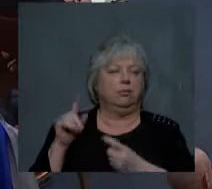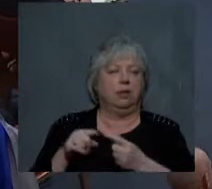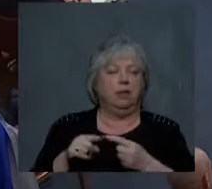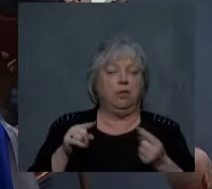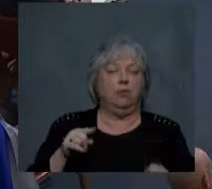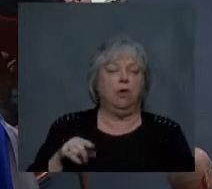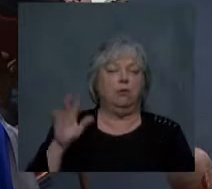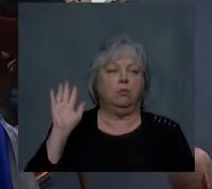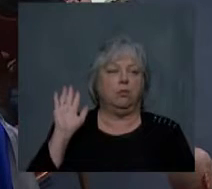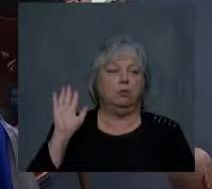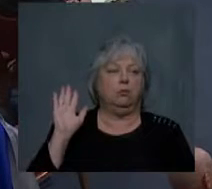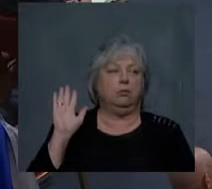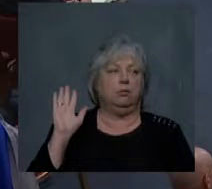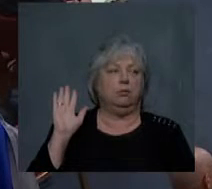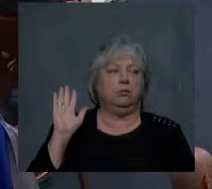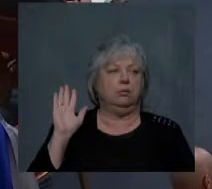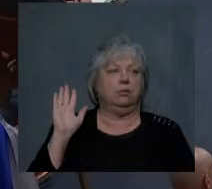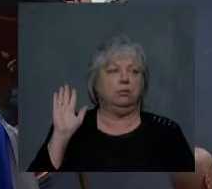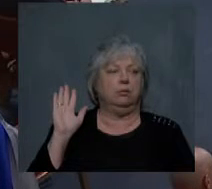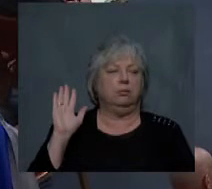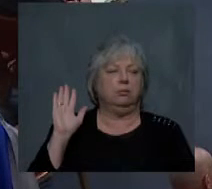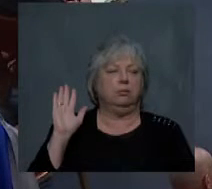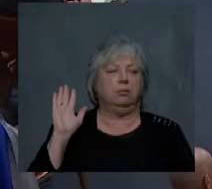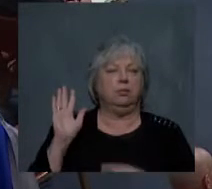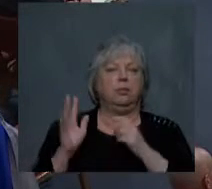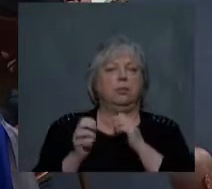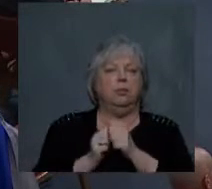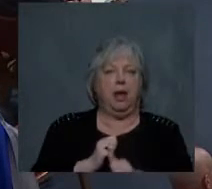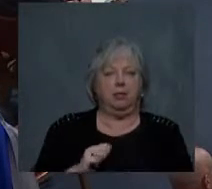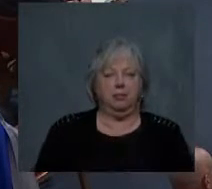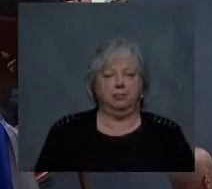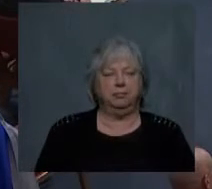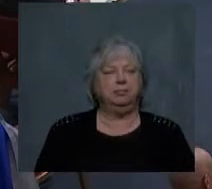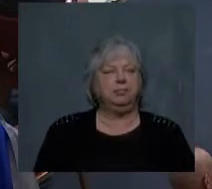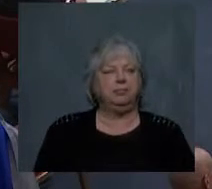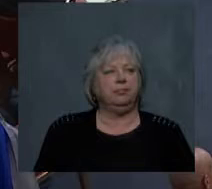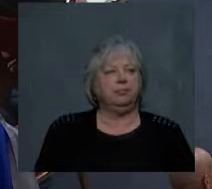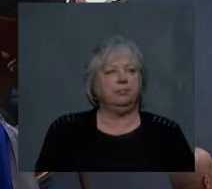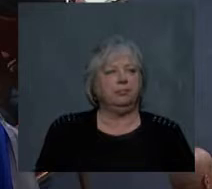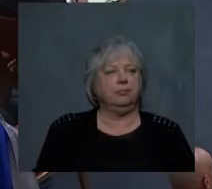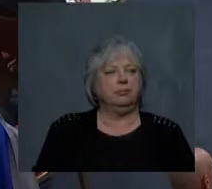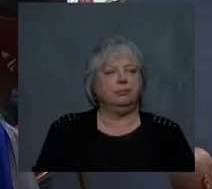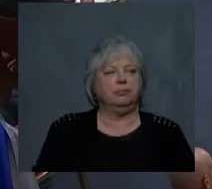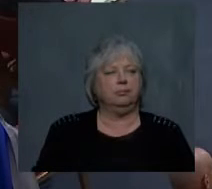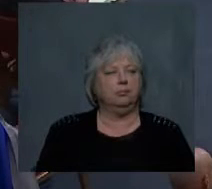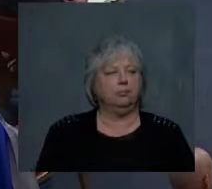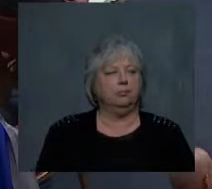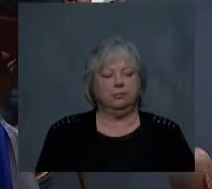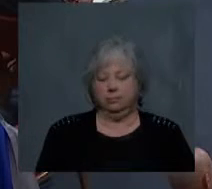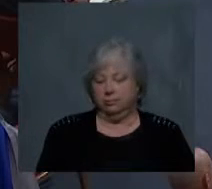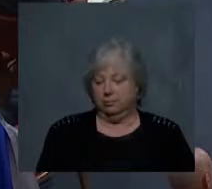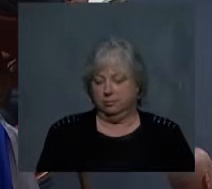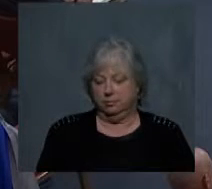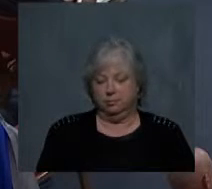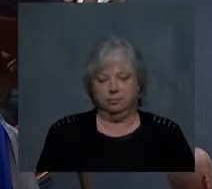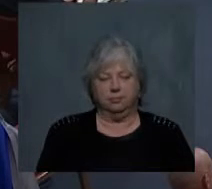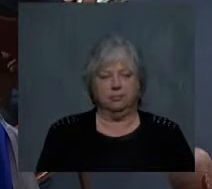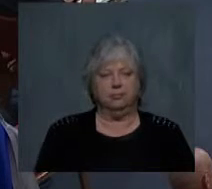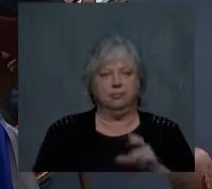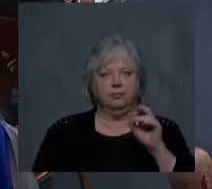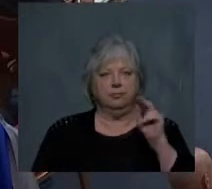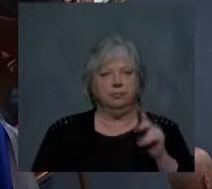Those who do not approve, raise your hand. Item passes. There's one.